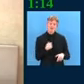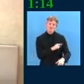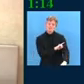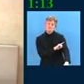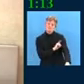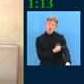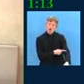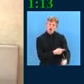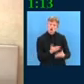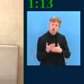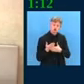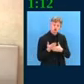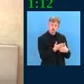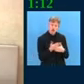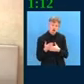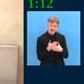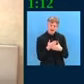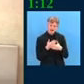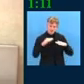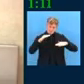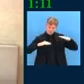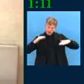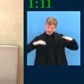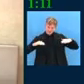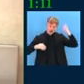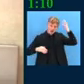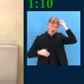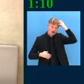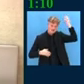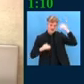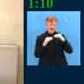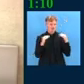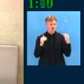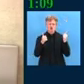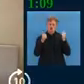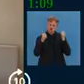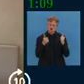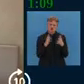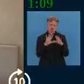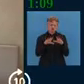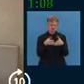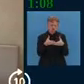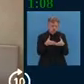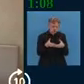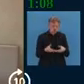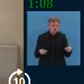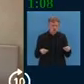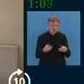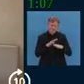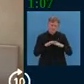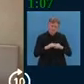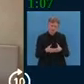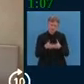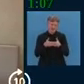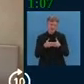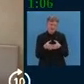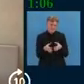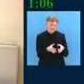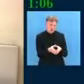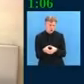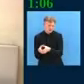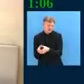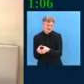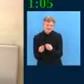and localized at state-based level, could be seen as an ideal solution for the protection and inclusion of minorities in several countries in the